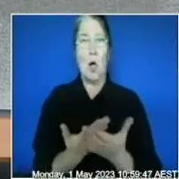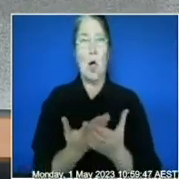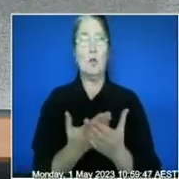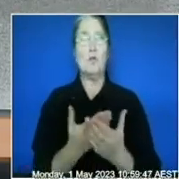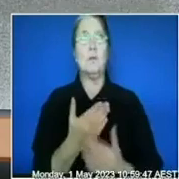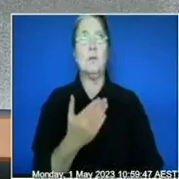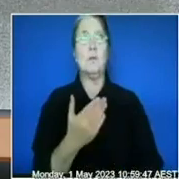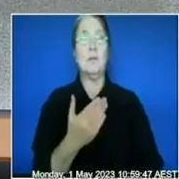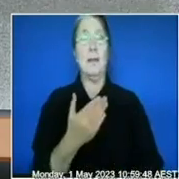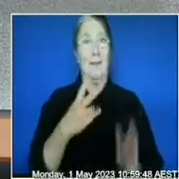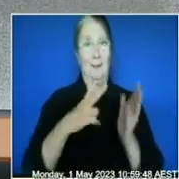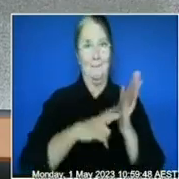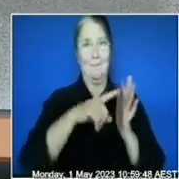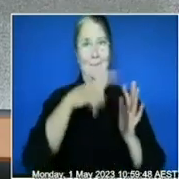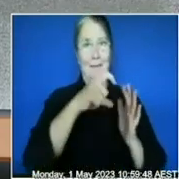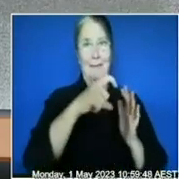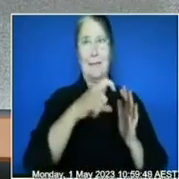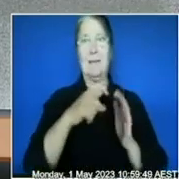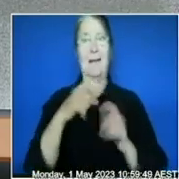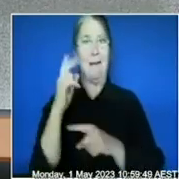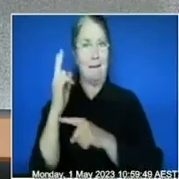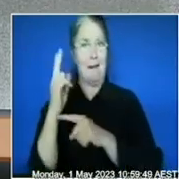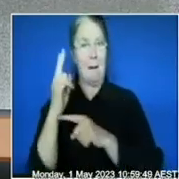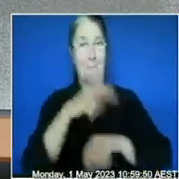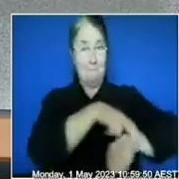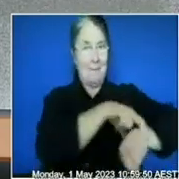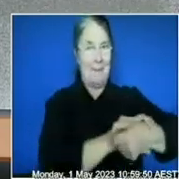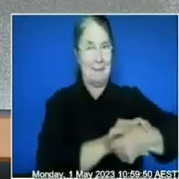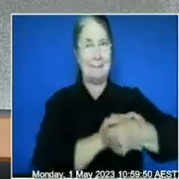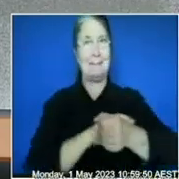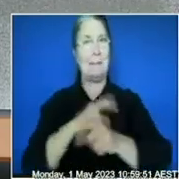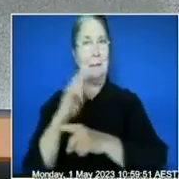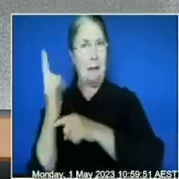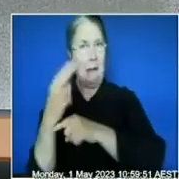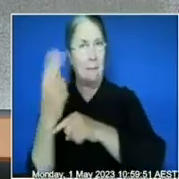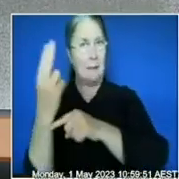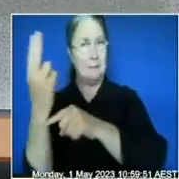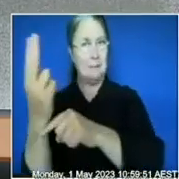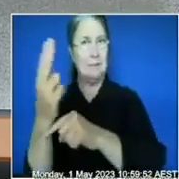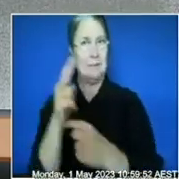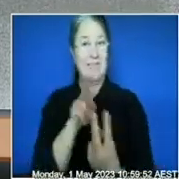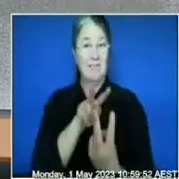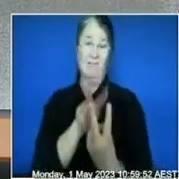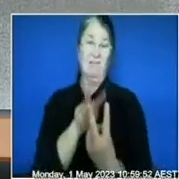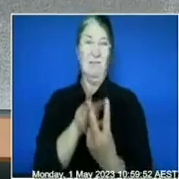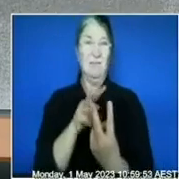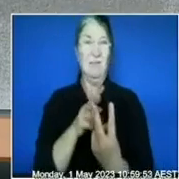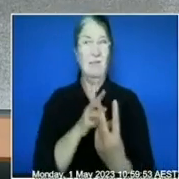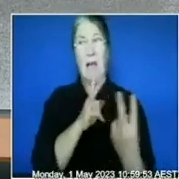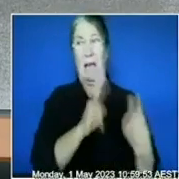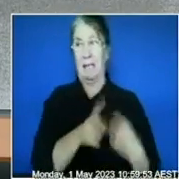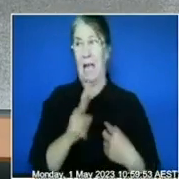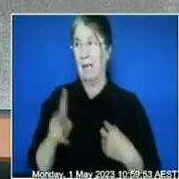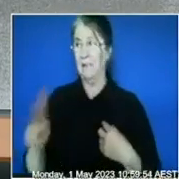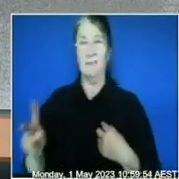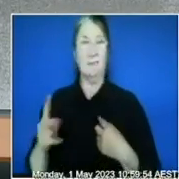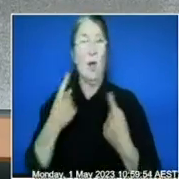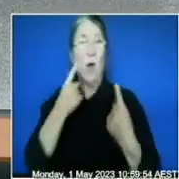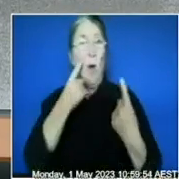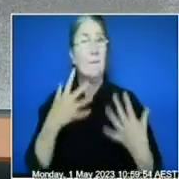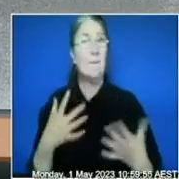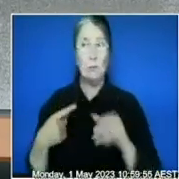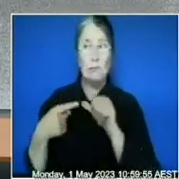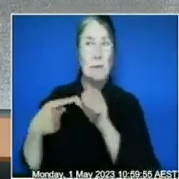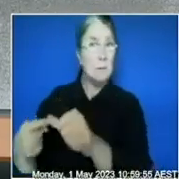to people, whether it's a health or community safety risk, and so it was about relying on their current skills and